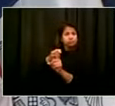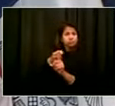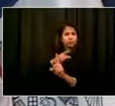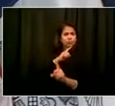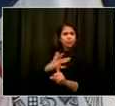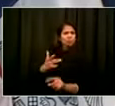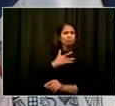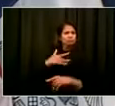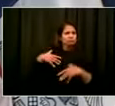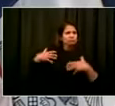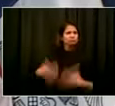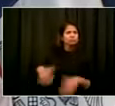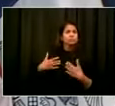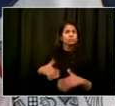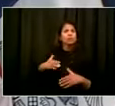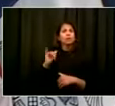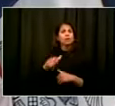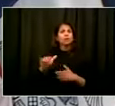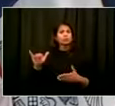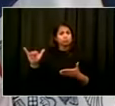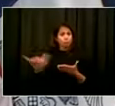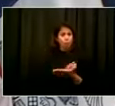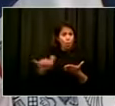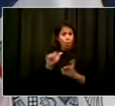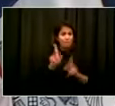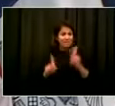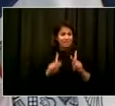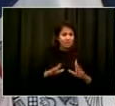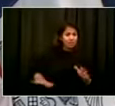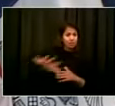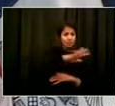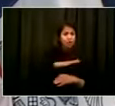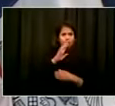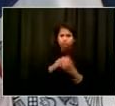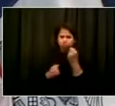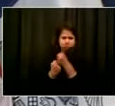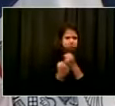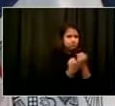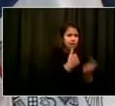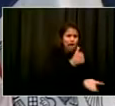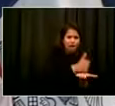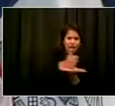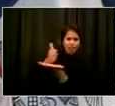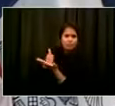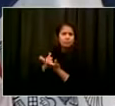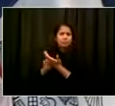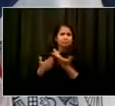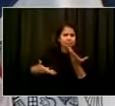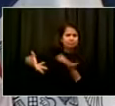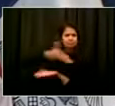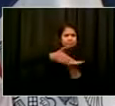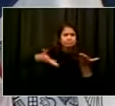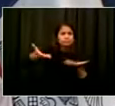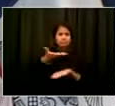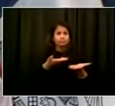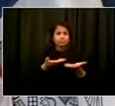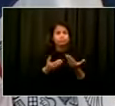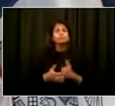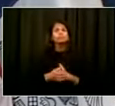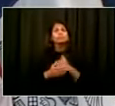other. And New Yorkers have been so vibrantly thinking about the kind of city that we need to